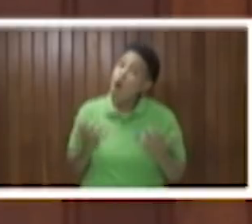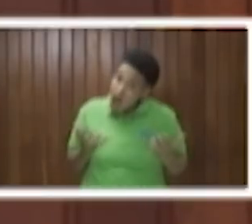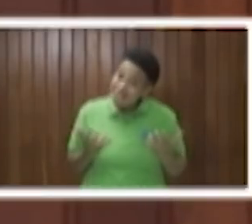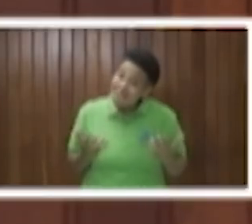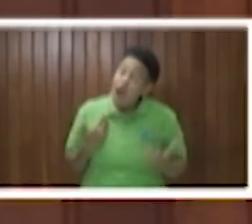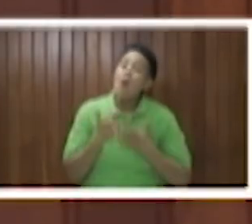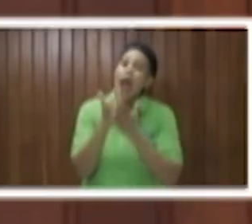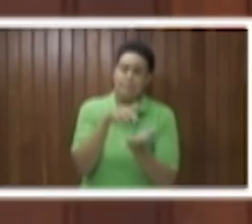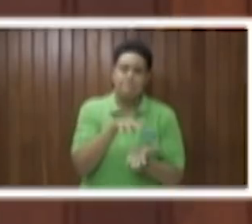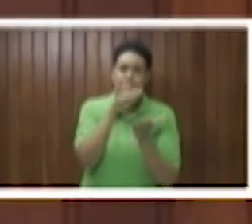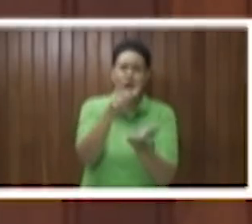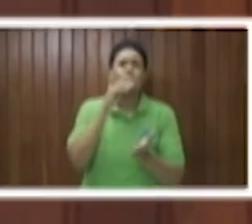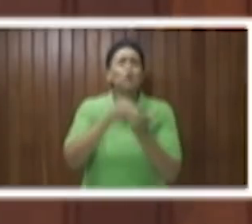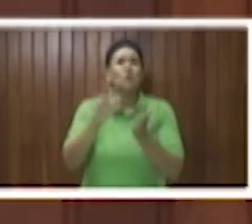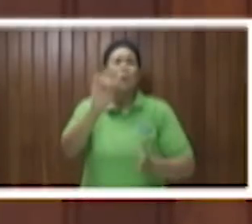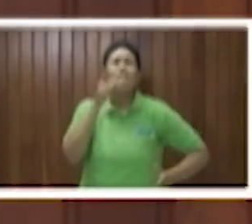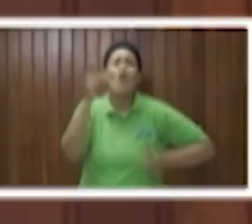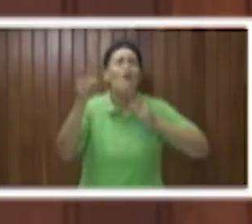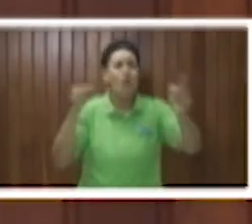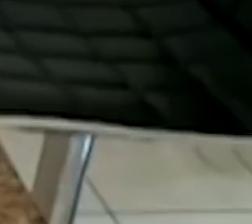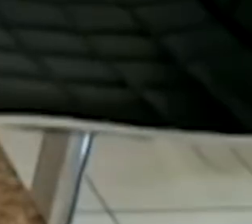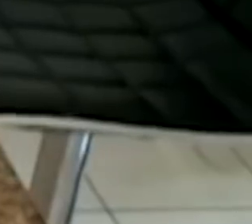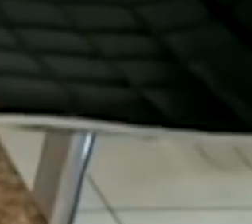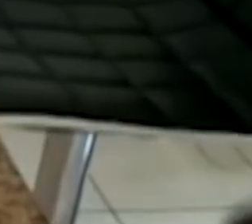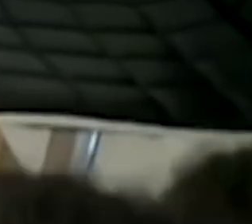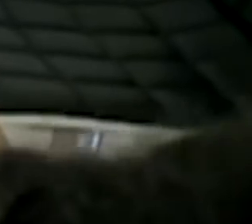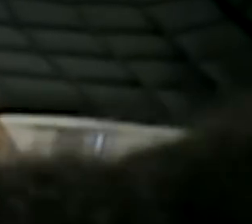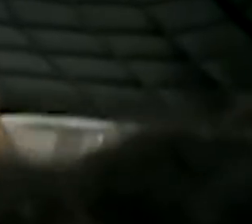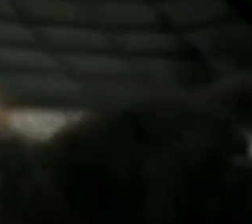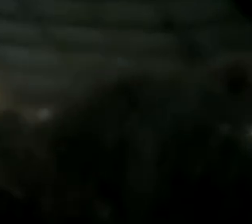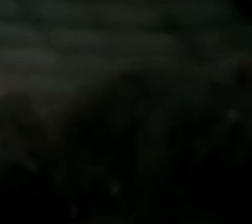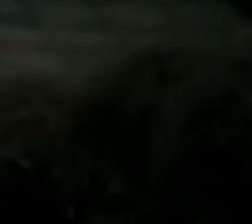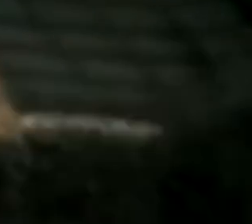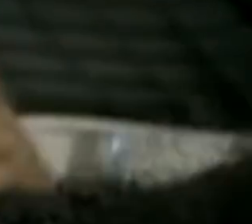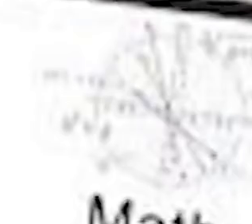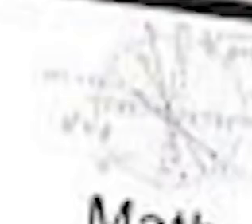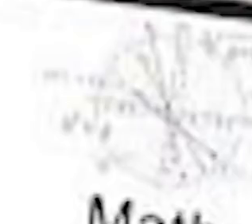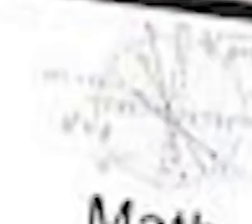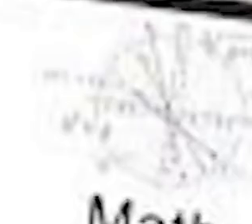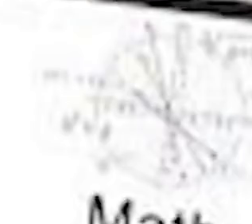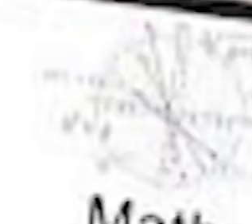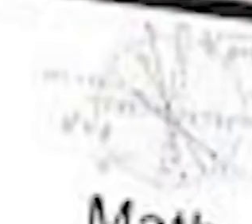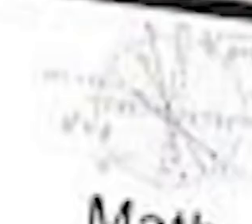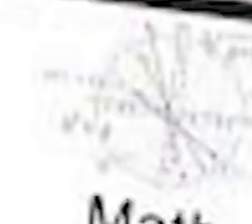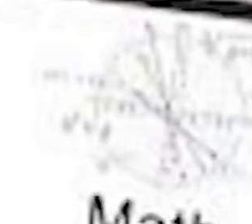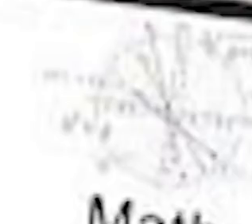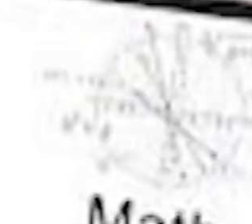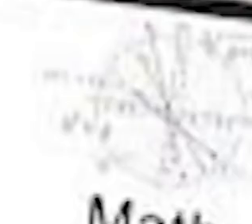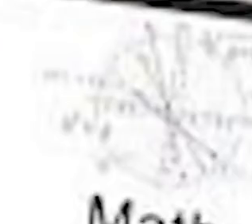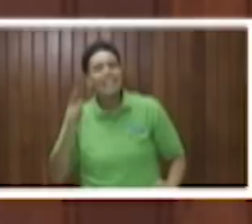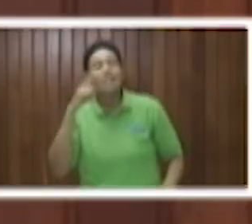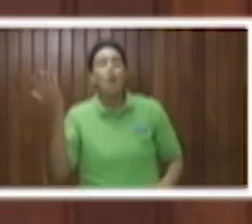are in the very remote areas, we will not leave you behind. Now that's for the blended approach. There's also the rotational